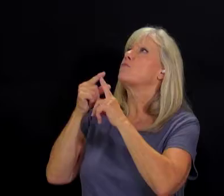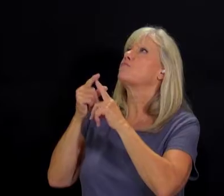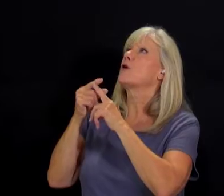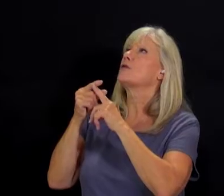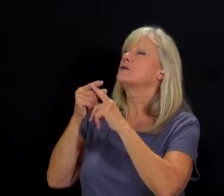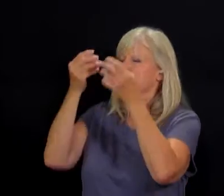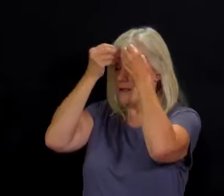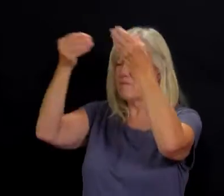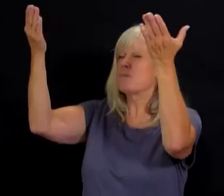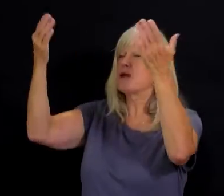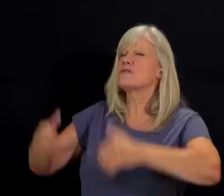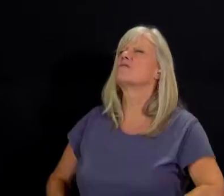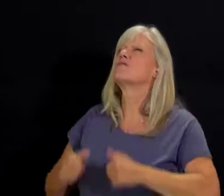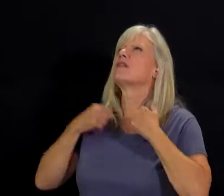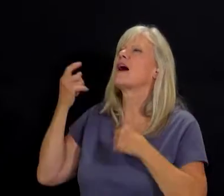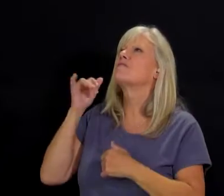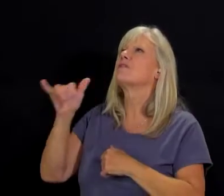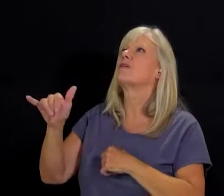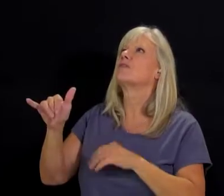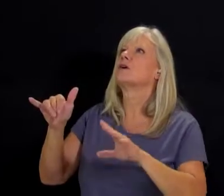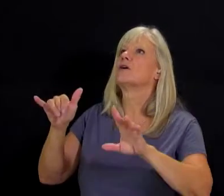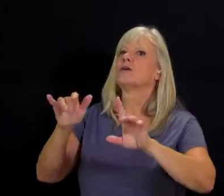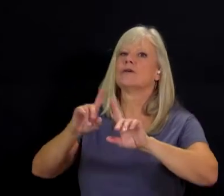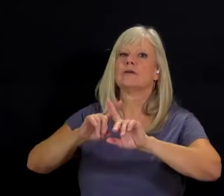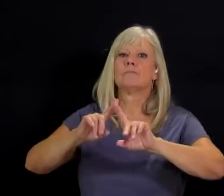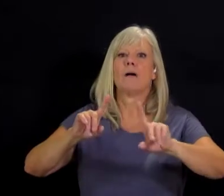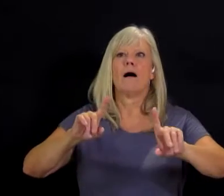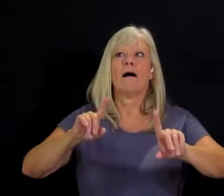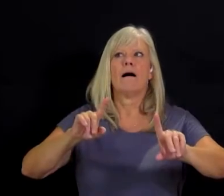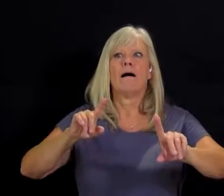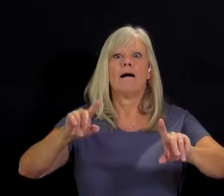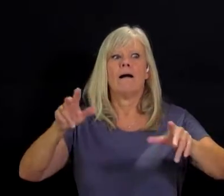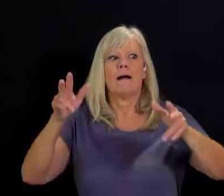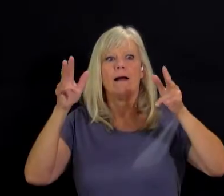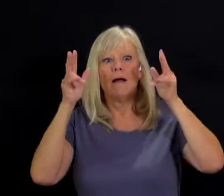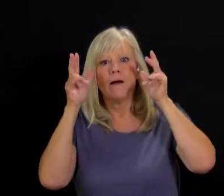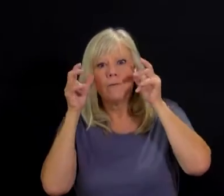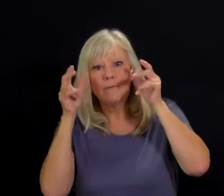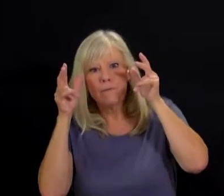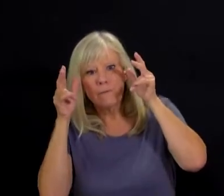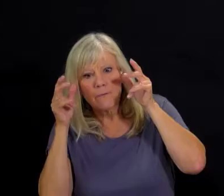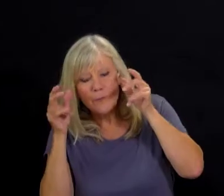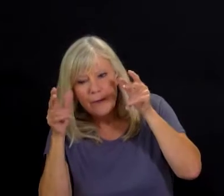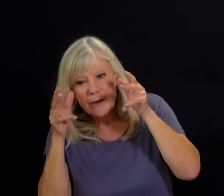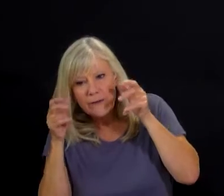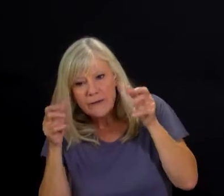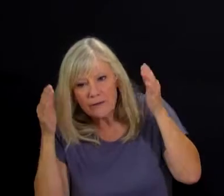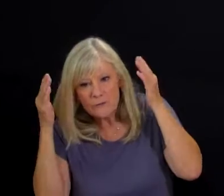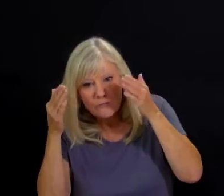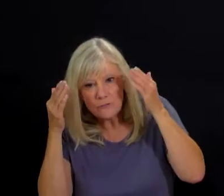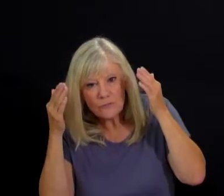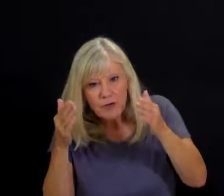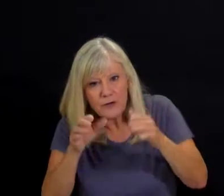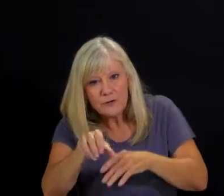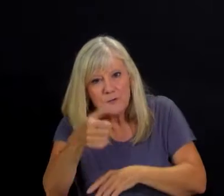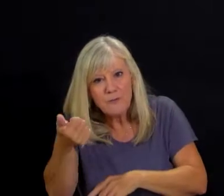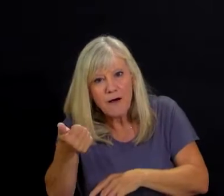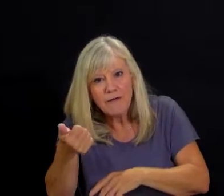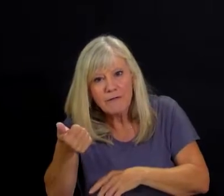life, yet we listen far too often to other